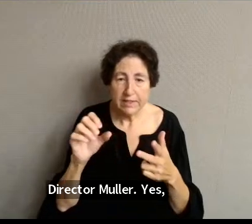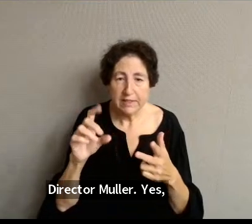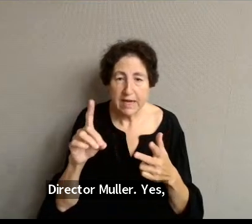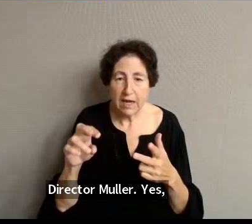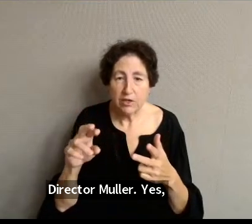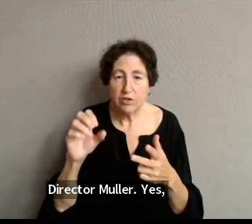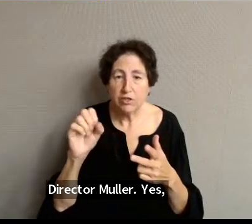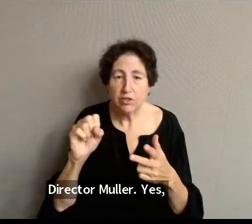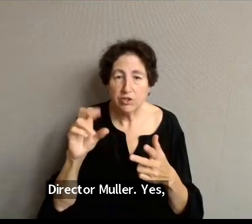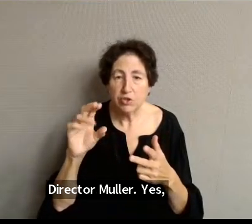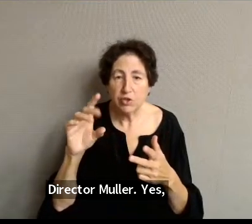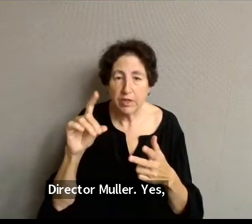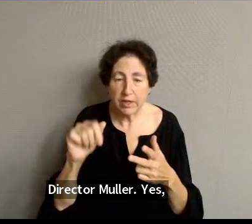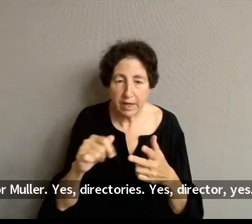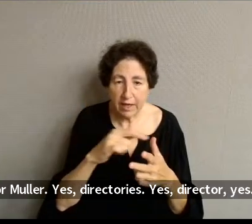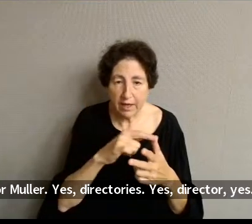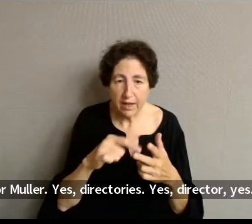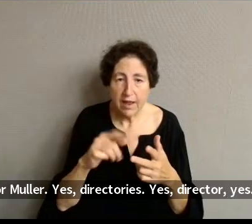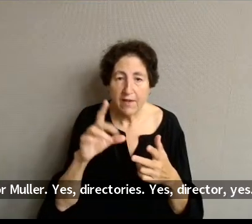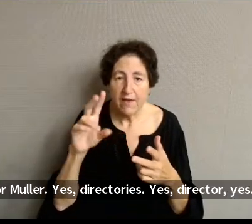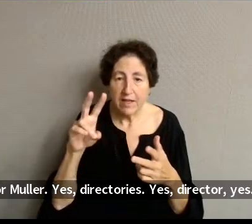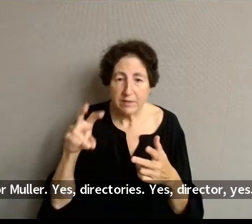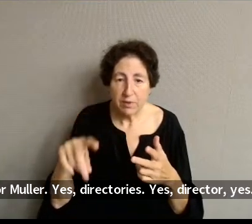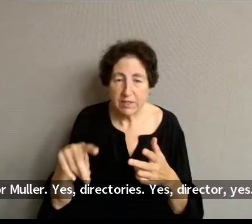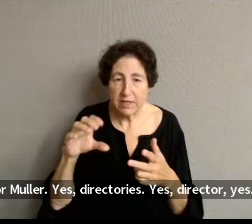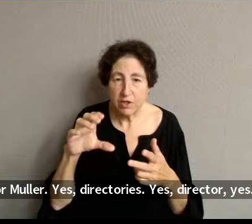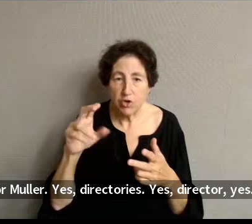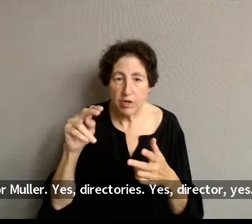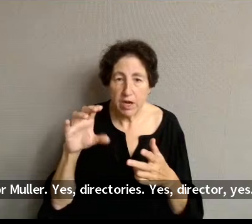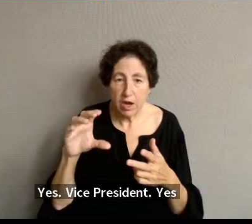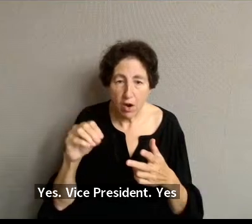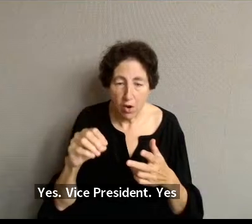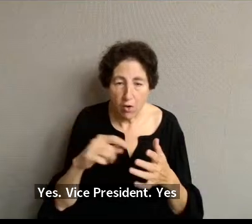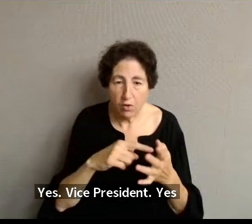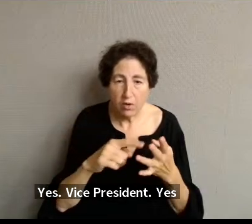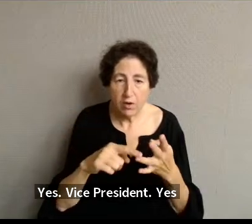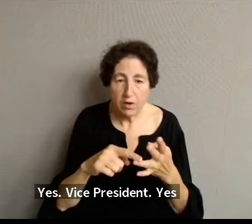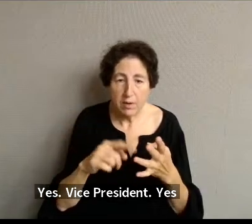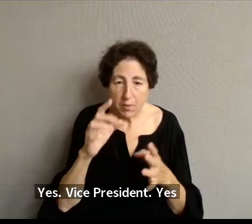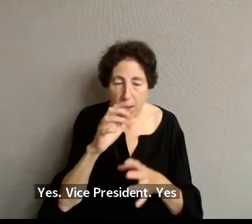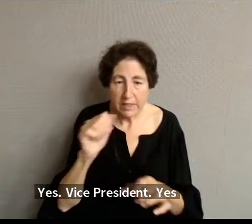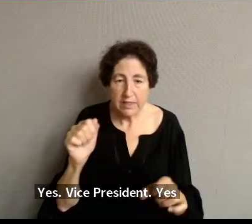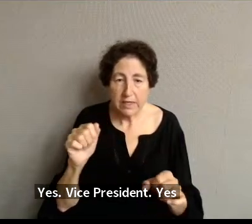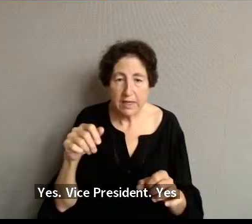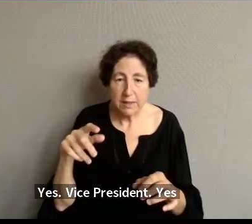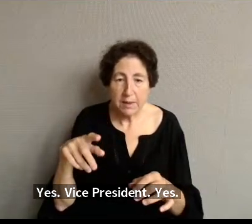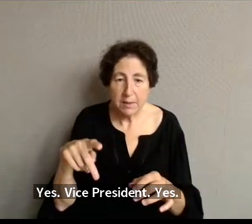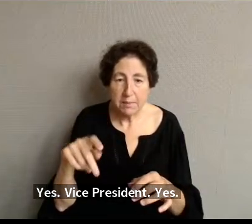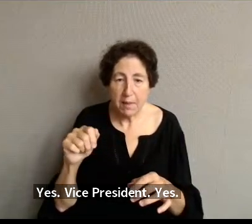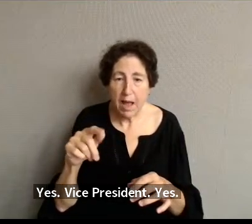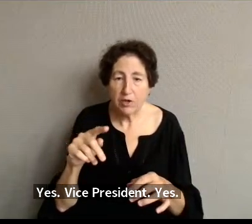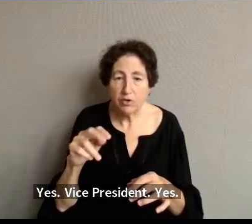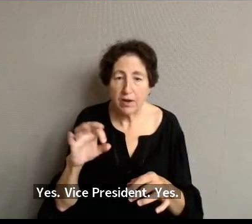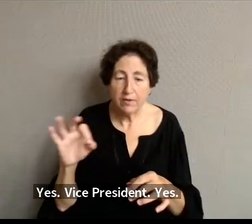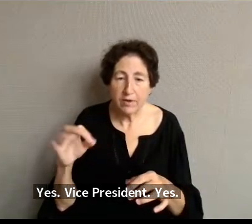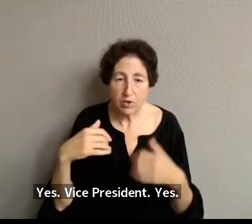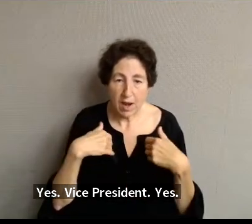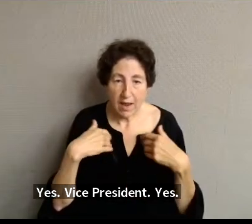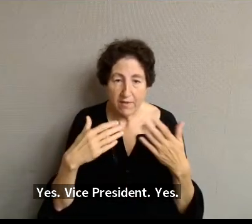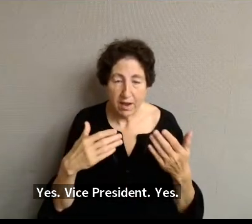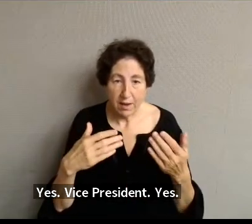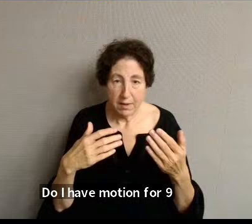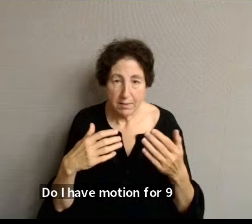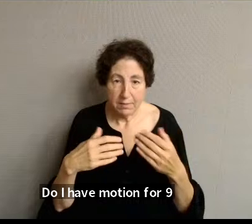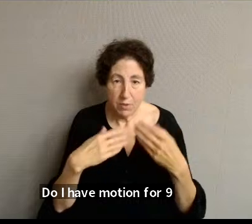Director State. Yes. Vice President Cuneo. Yes. President Patra. Yes. Do I have a motion for 9.02 approval